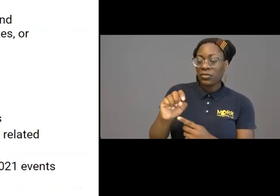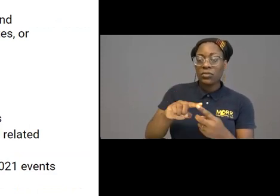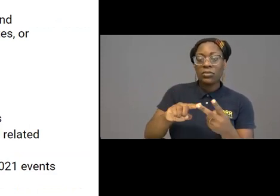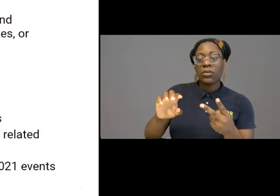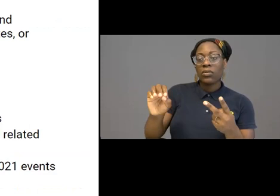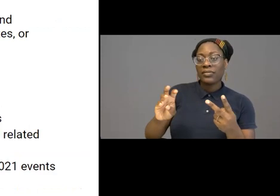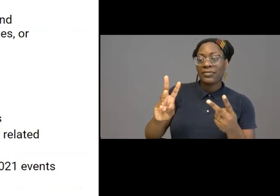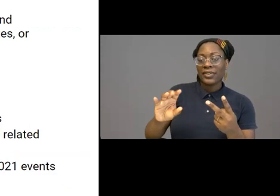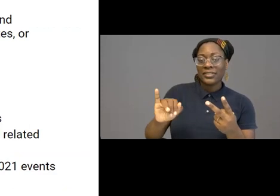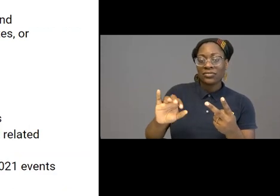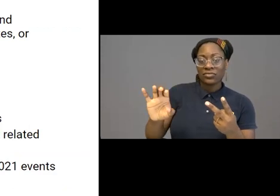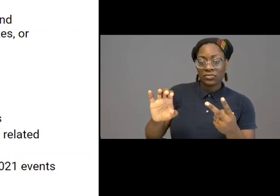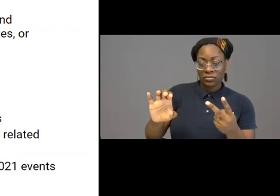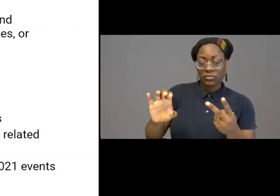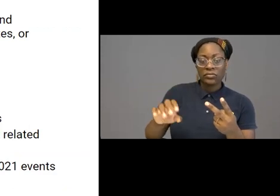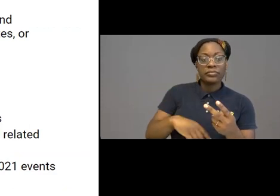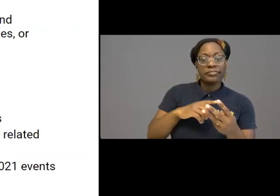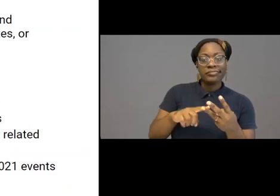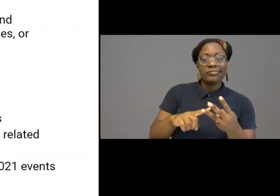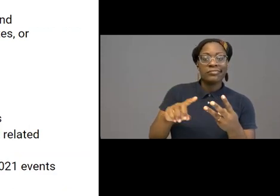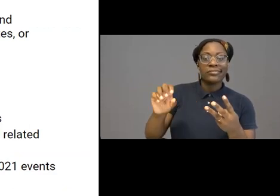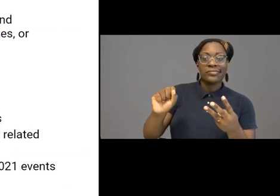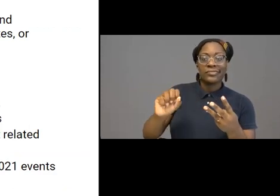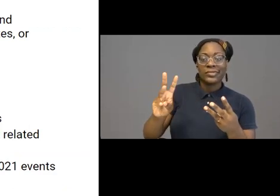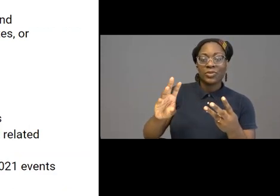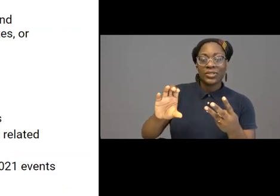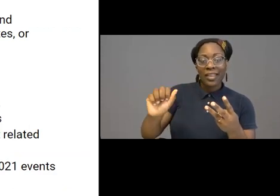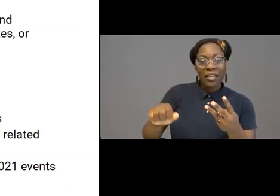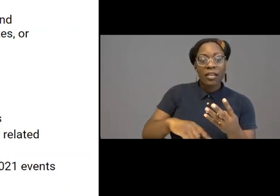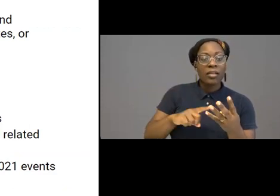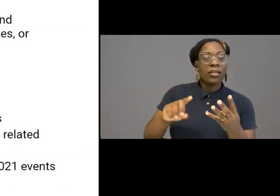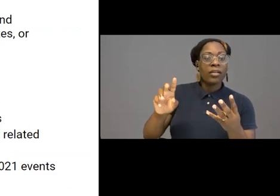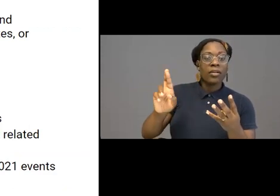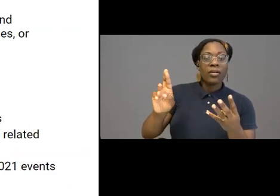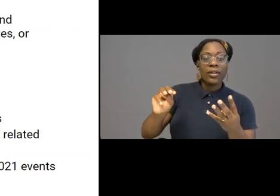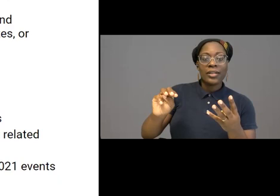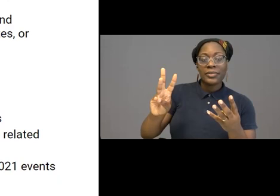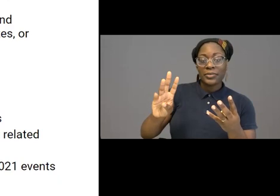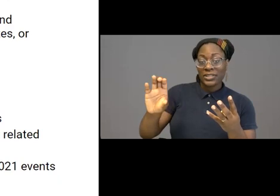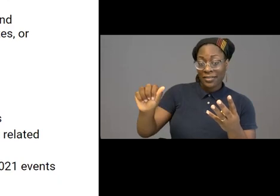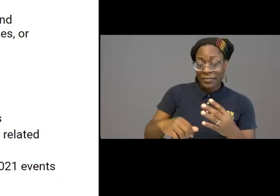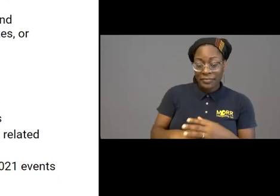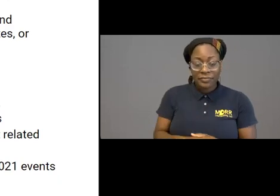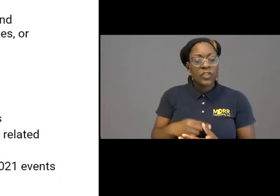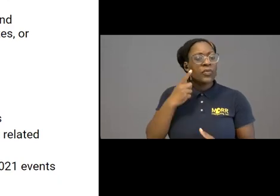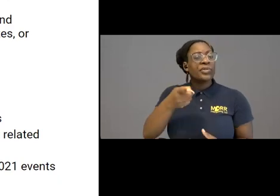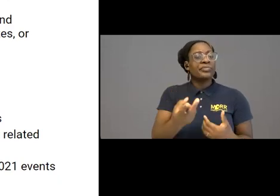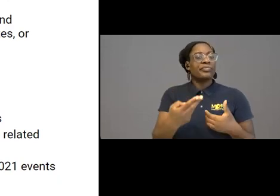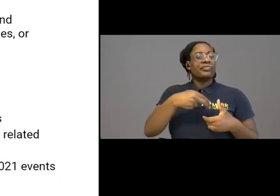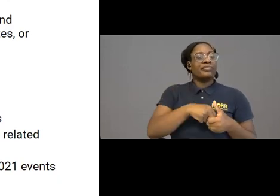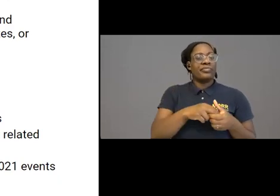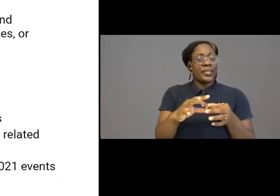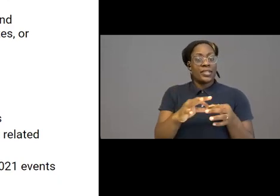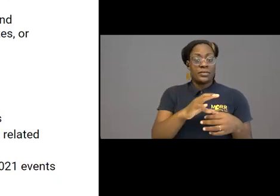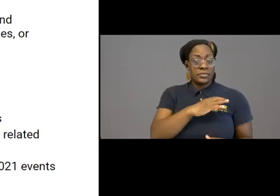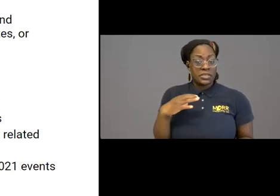Community. To be a part of our liaison committee, you don't have to be on the board of another organization. However, we are really